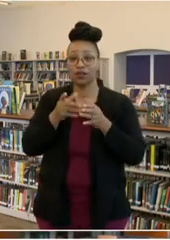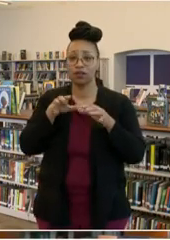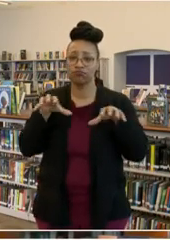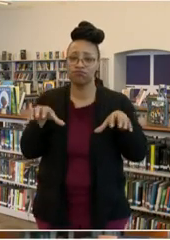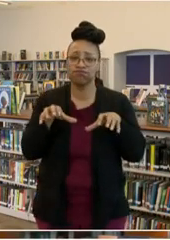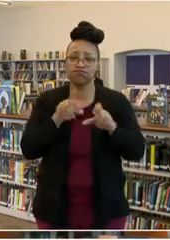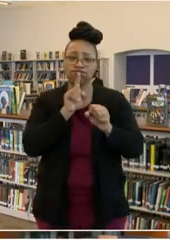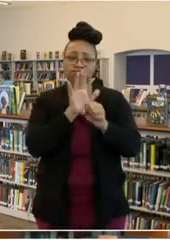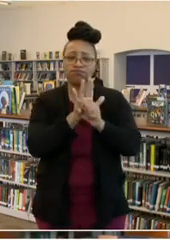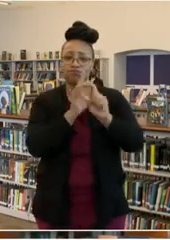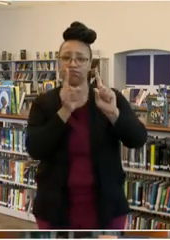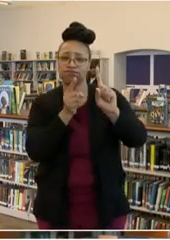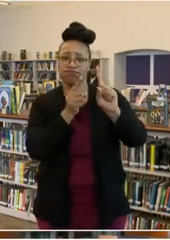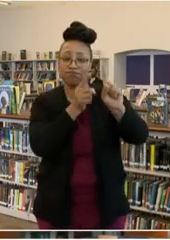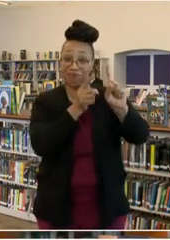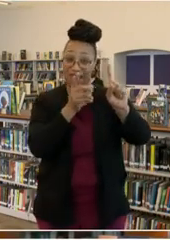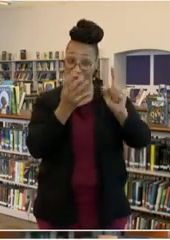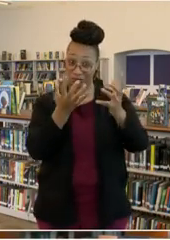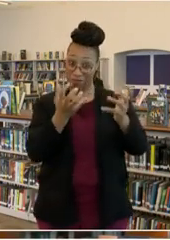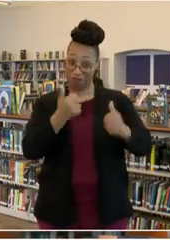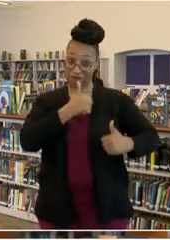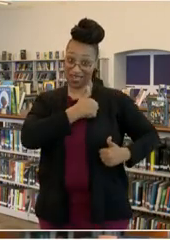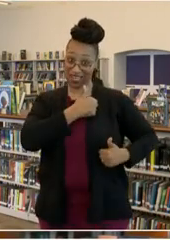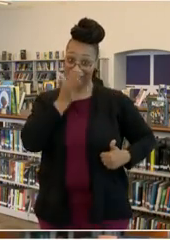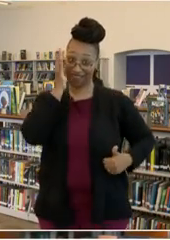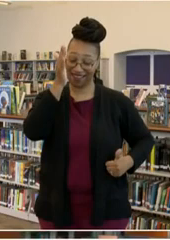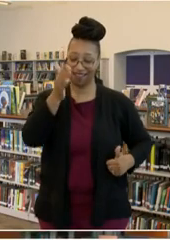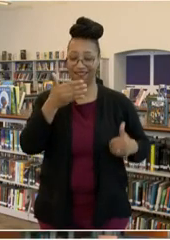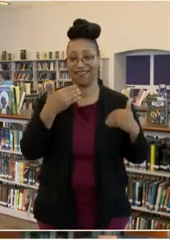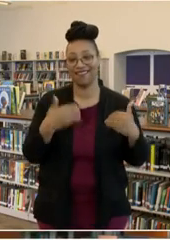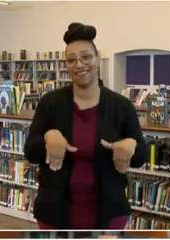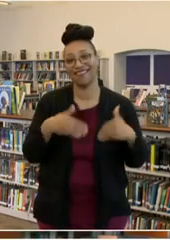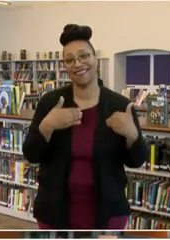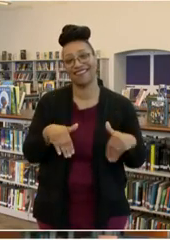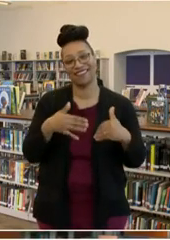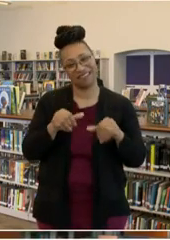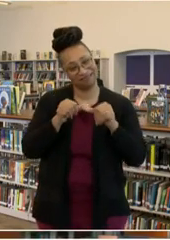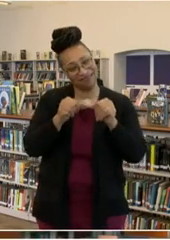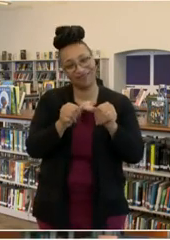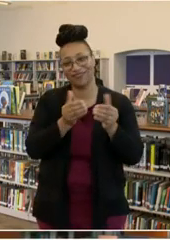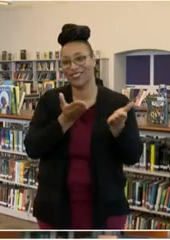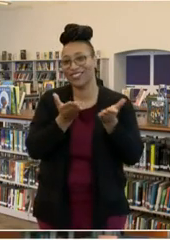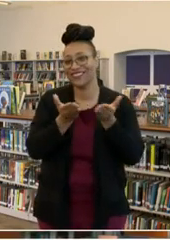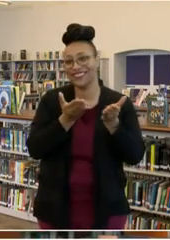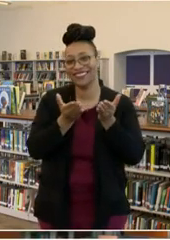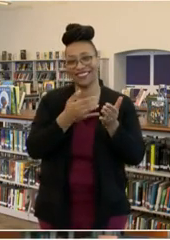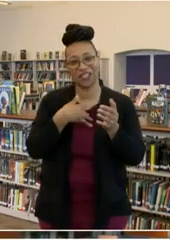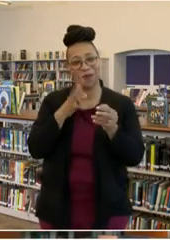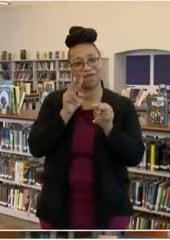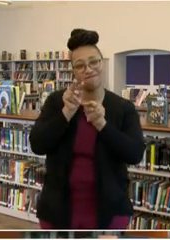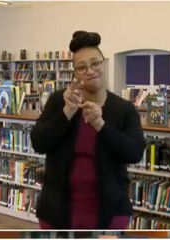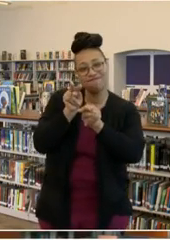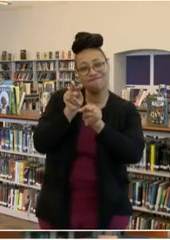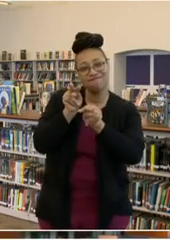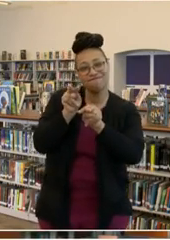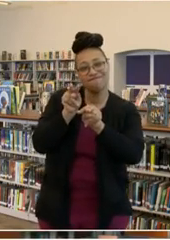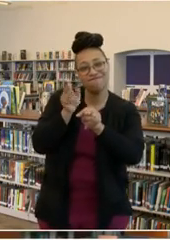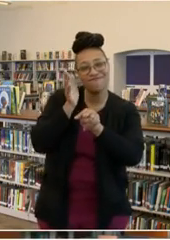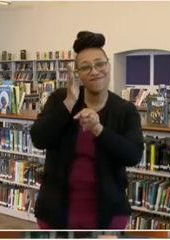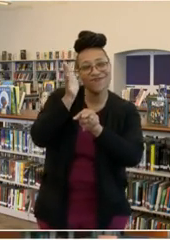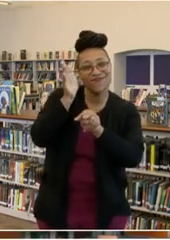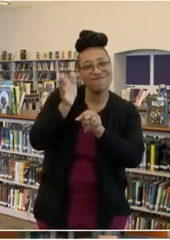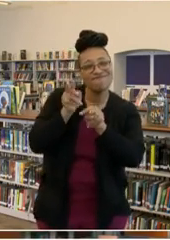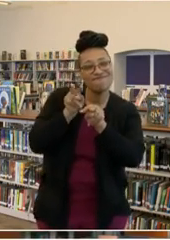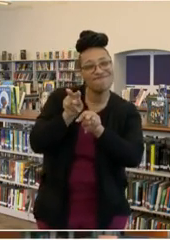your country. And so thank you, and we are going to lift you in your journeys. I'm very honored to meet you today.